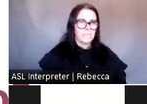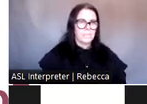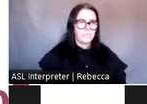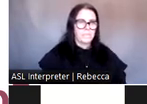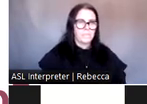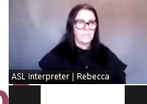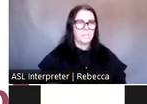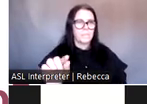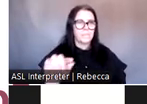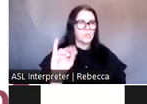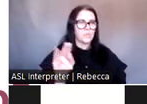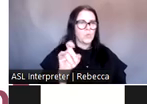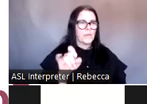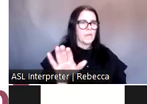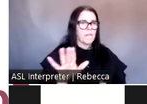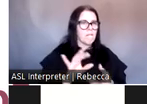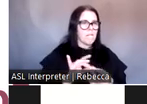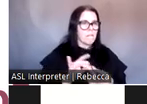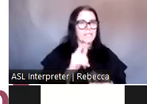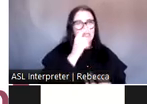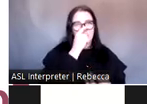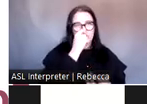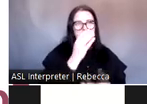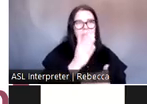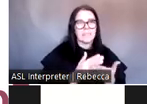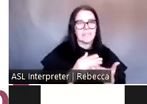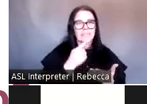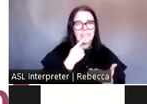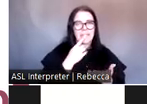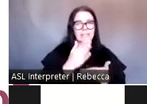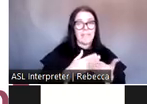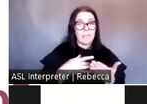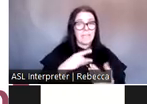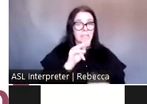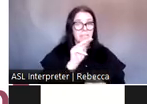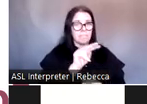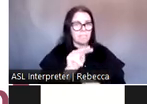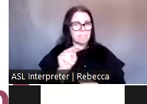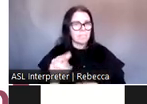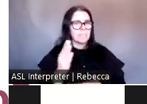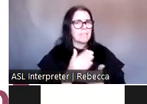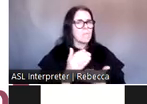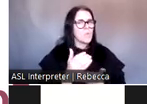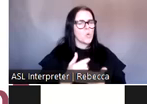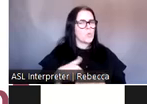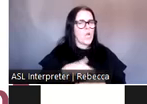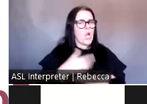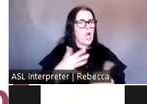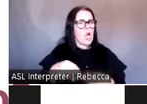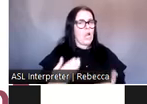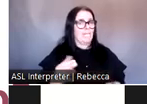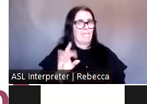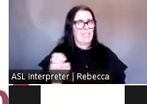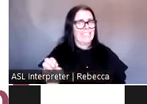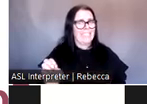Julie's comment, interesting, some of the micro-credentials I've looked at are courses or programs we already offer at no cost. It's true.